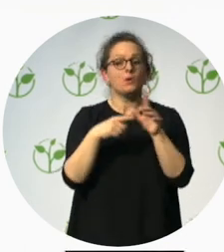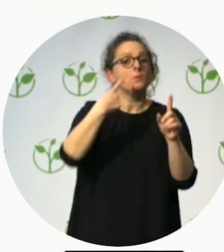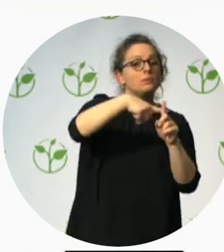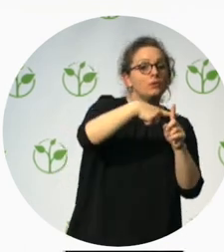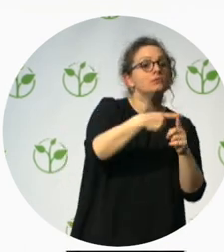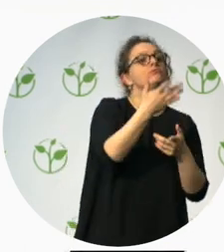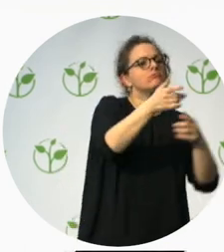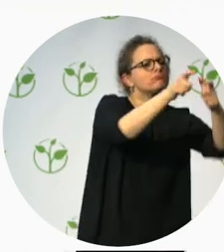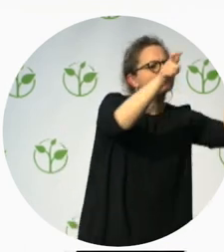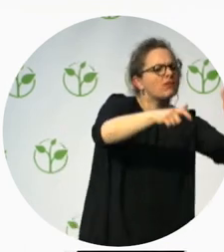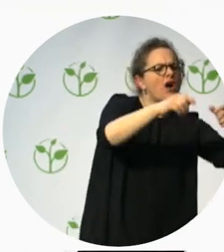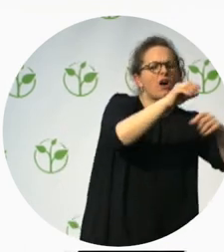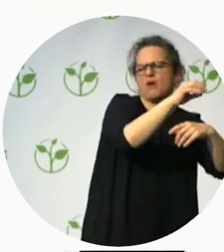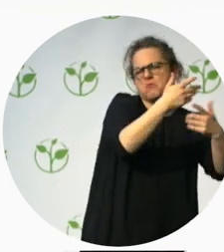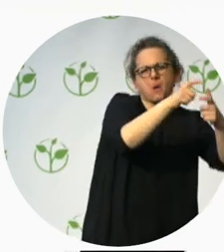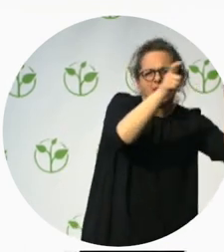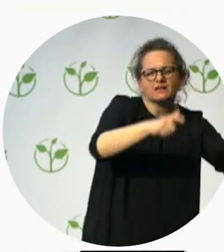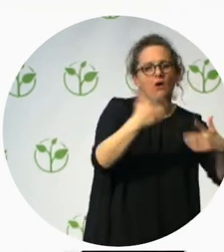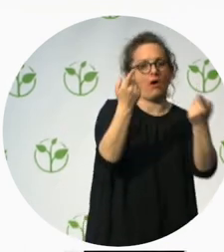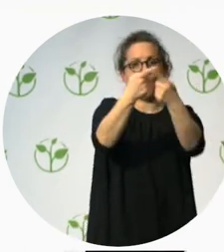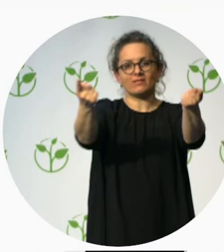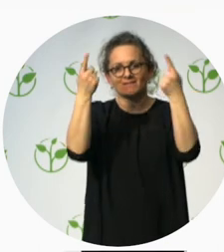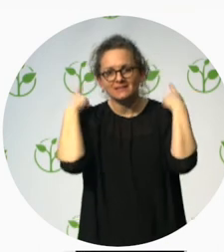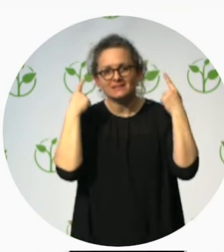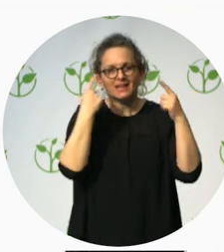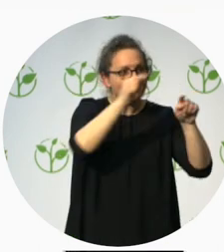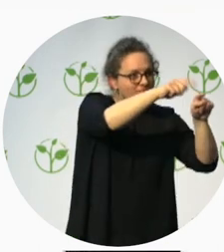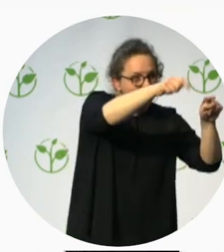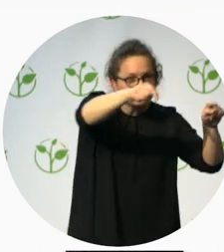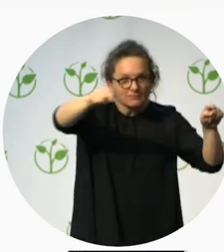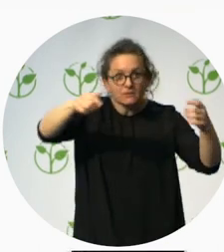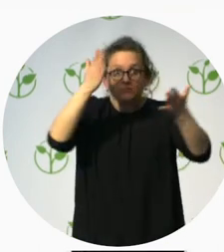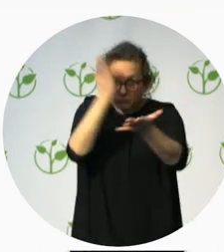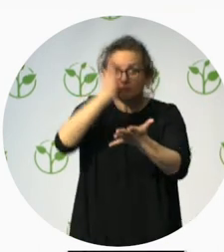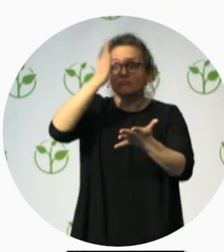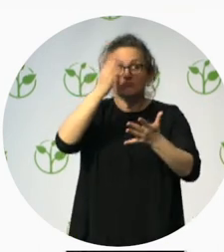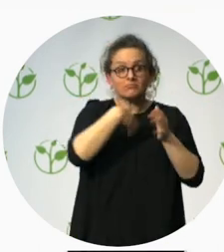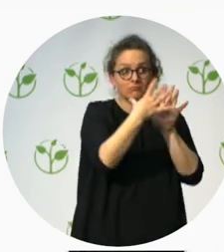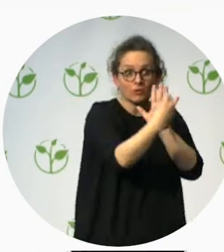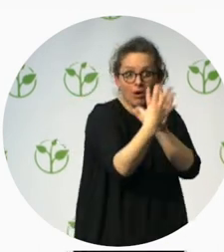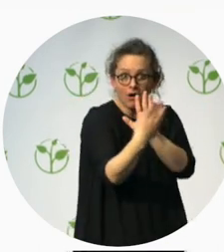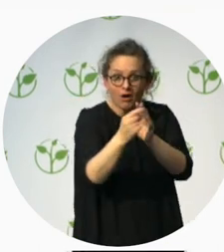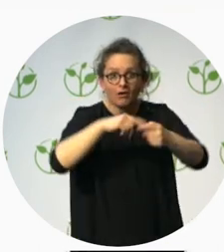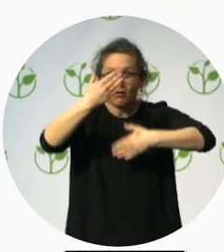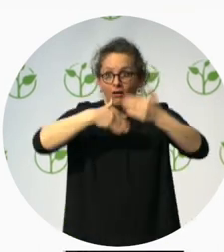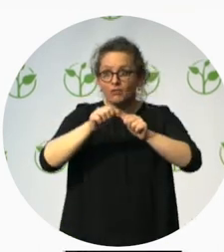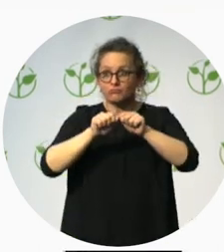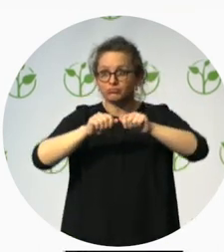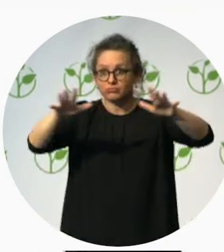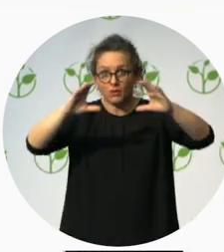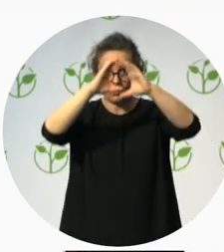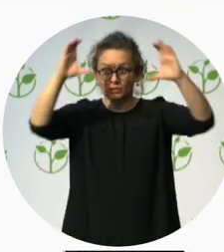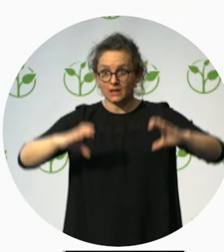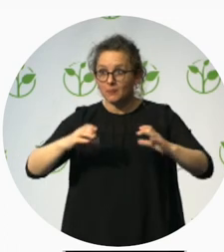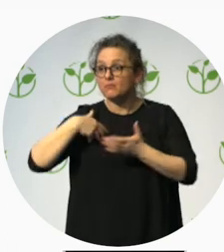road. And this will be the second possibility to scale it up and engage other organizations